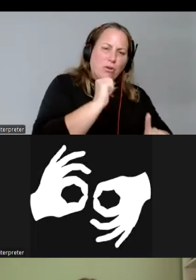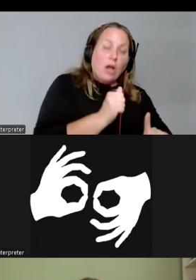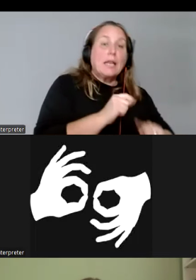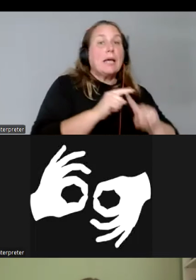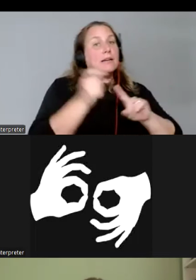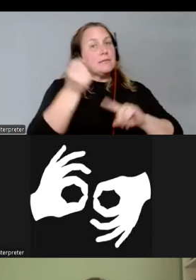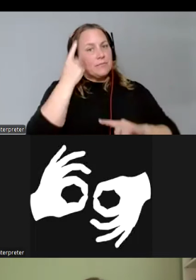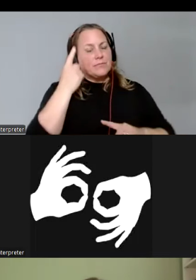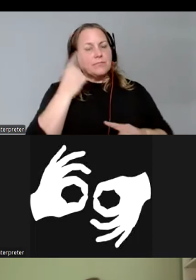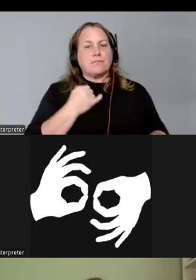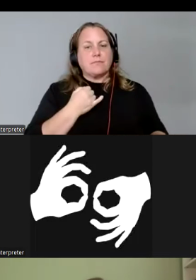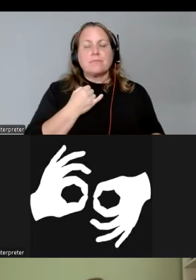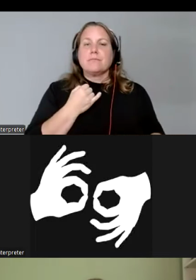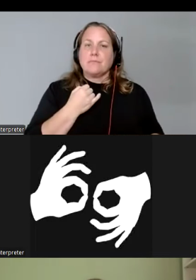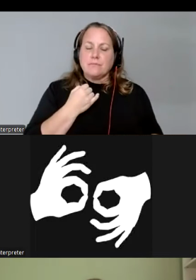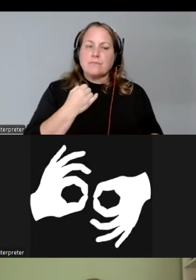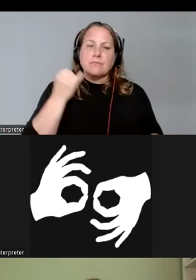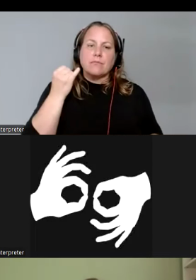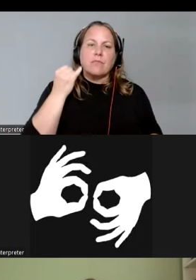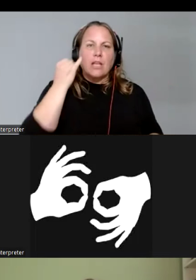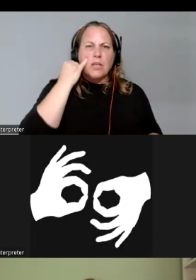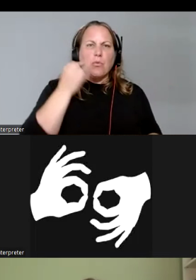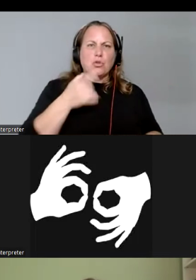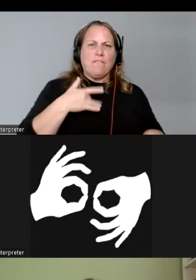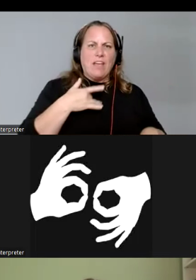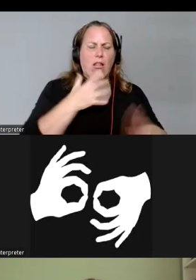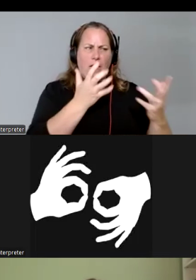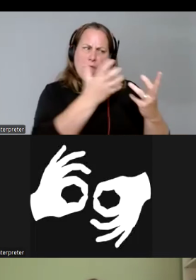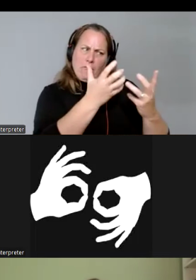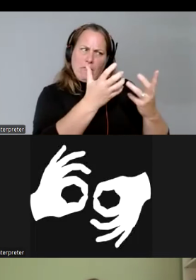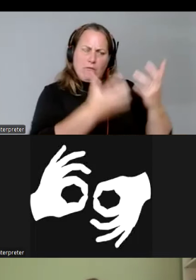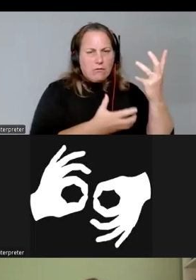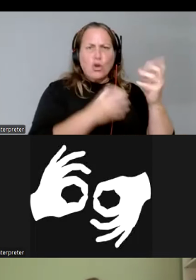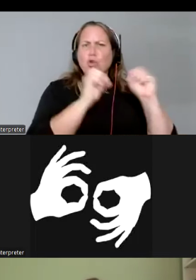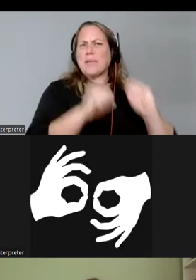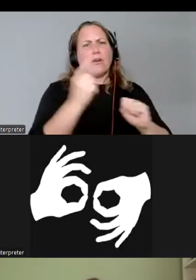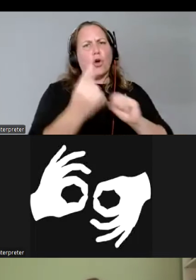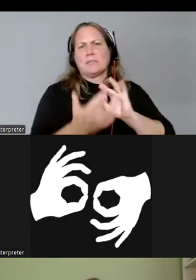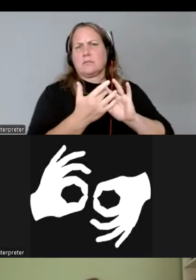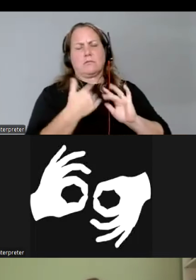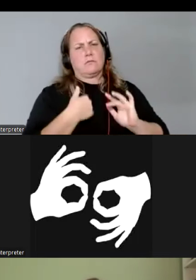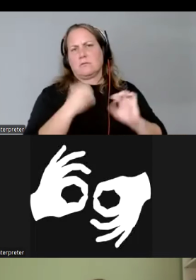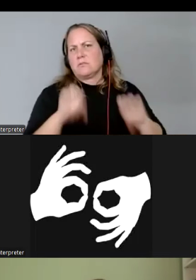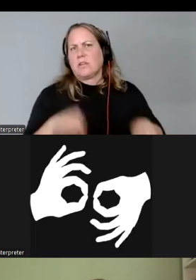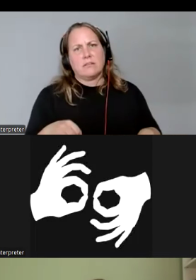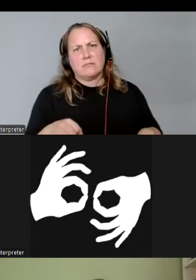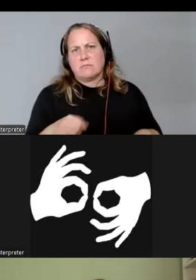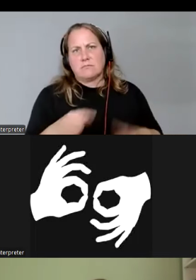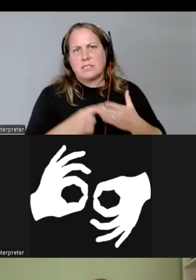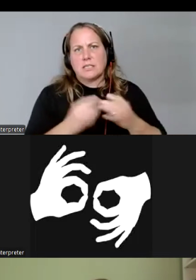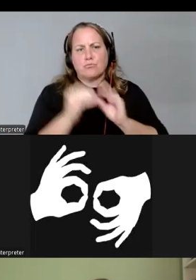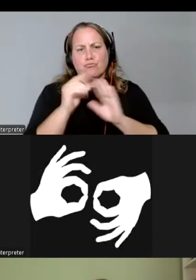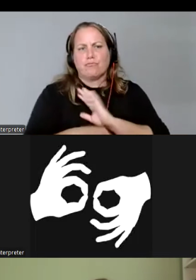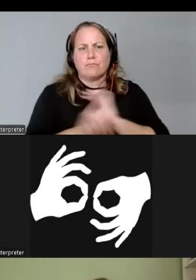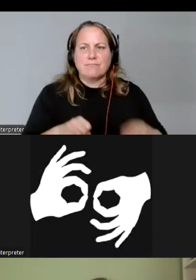you kind of fall in terms of eligibility, you're always welcome to reach out and discuss. Please note that